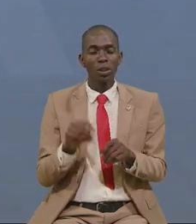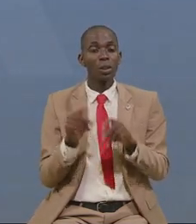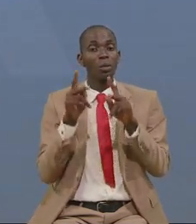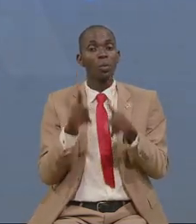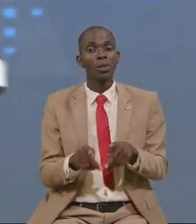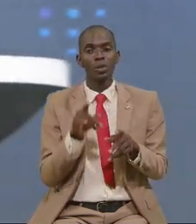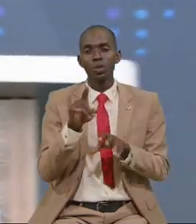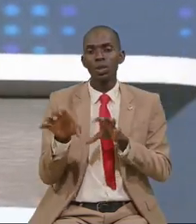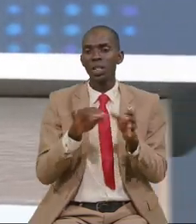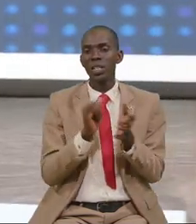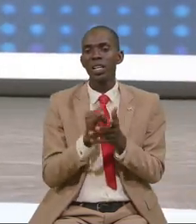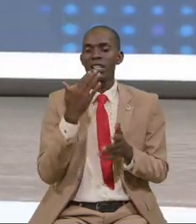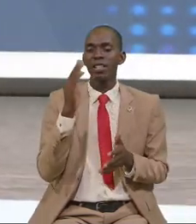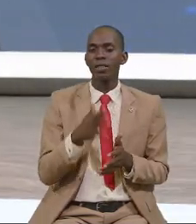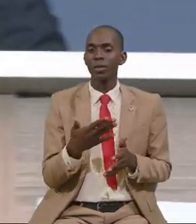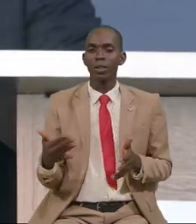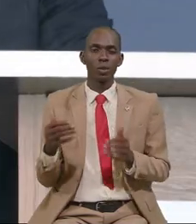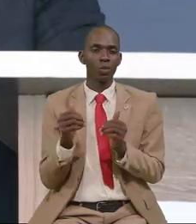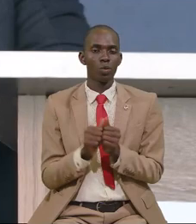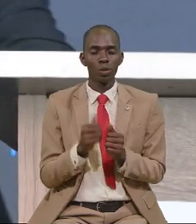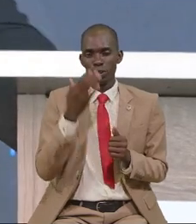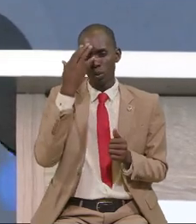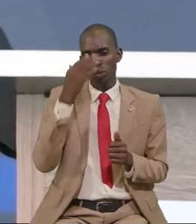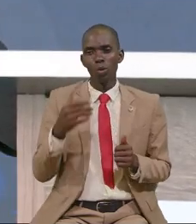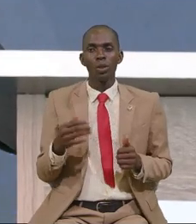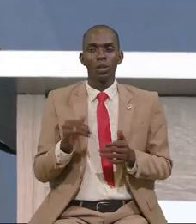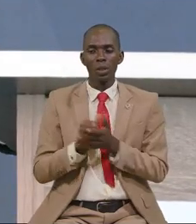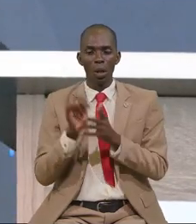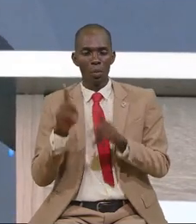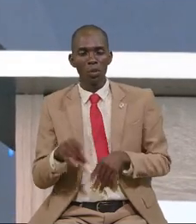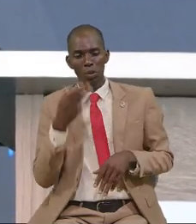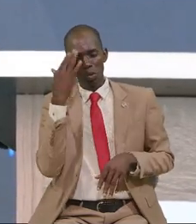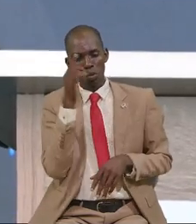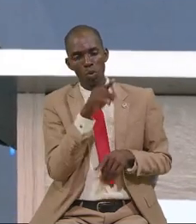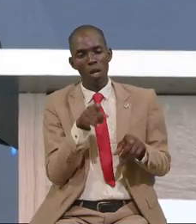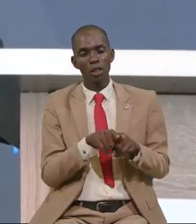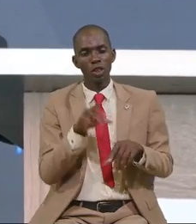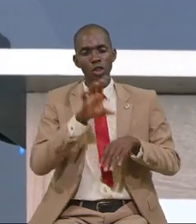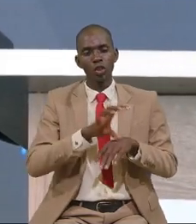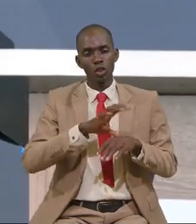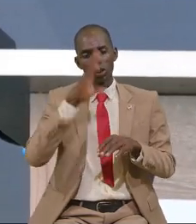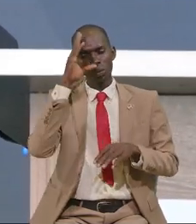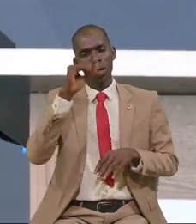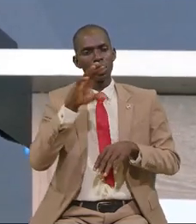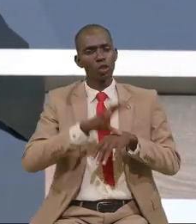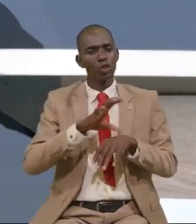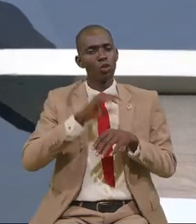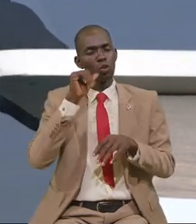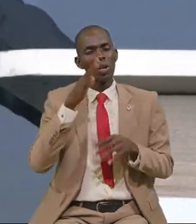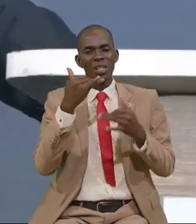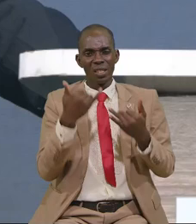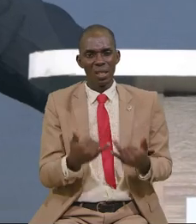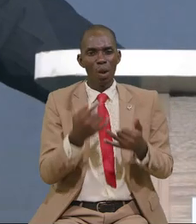thing with? He knows you're a church man. He knows you're a church woman. What glory do you bring to